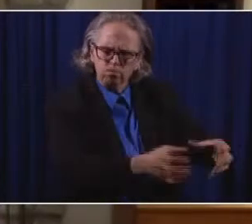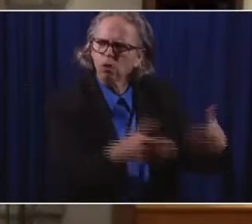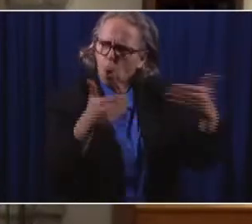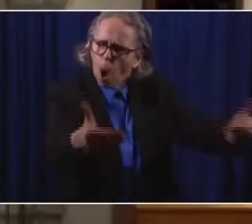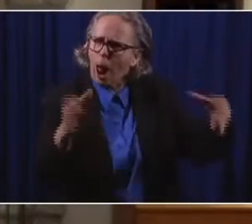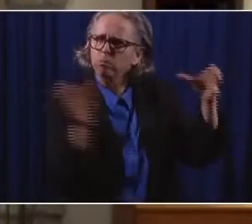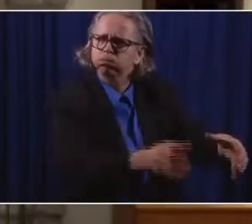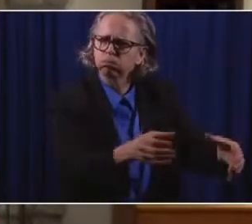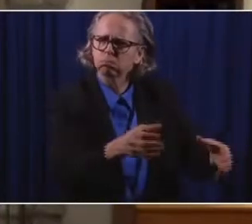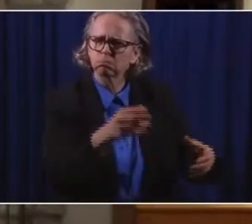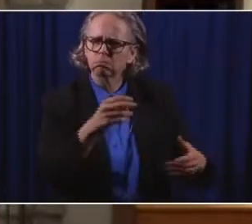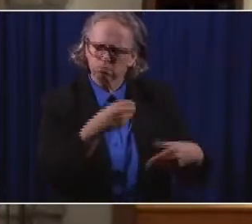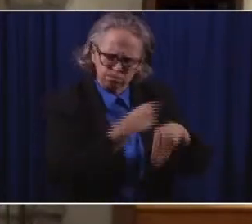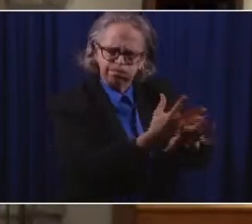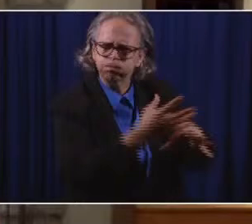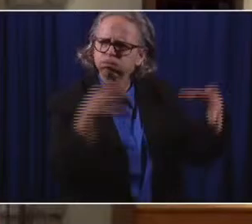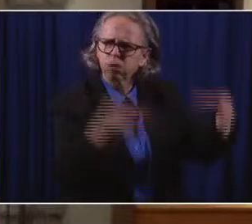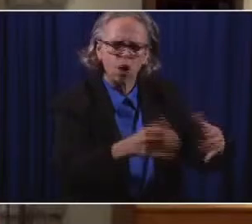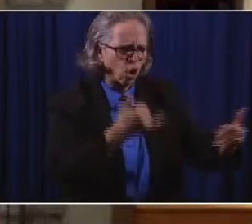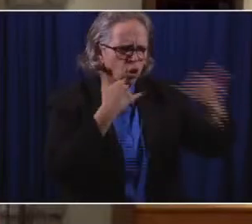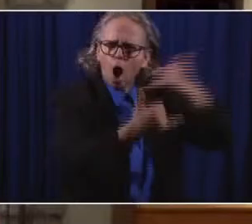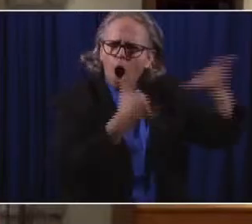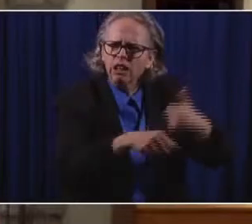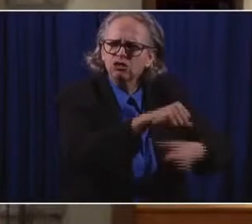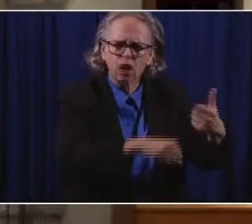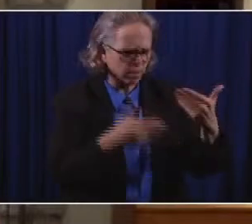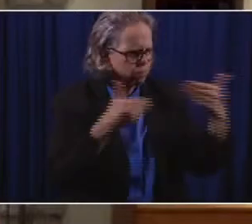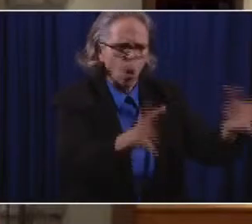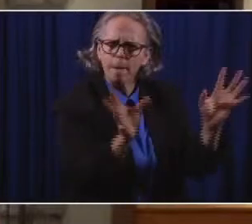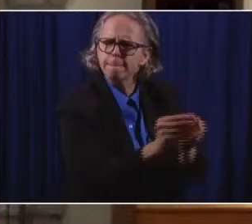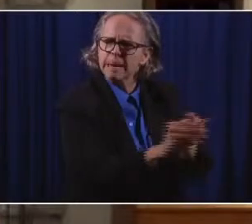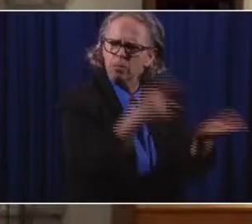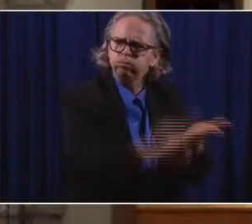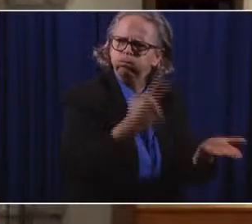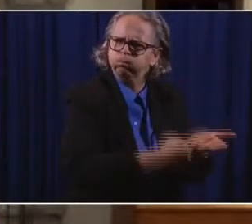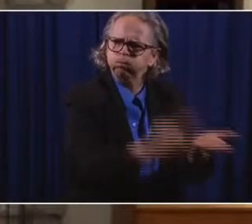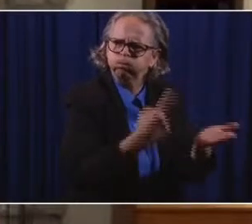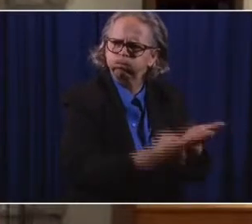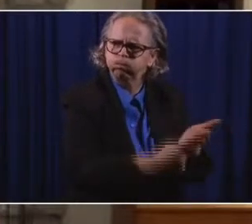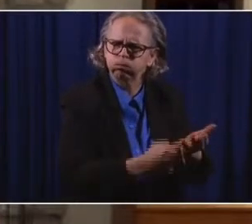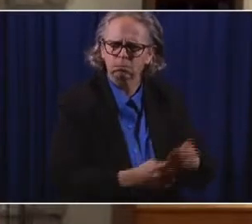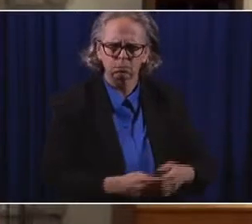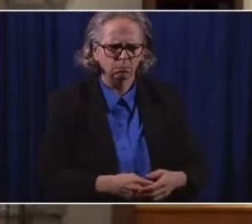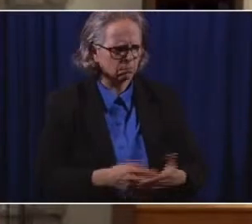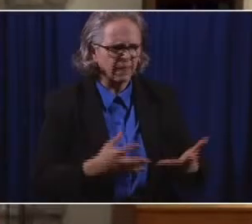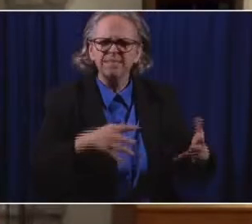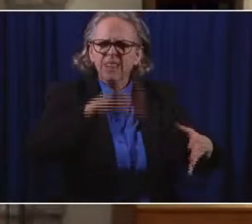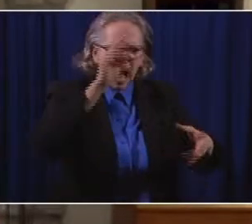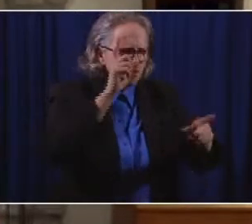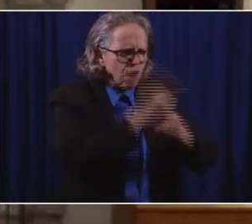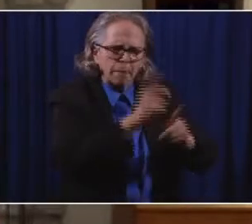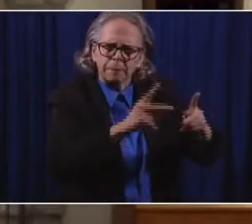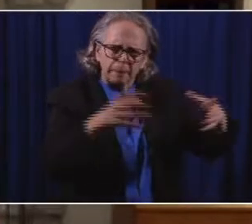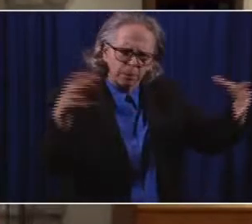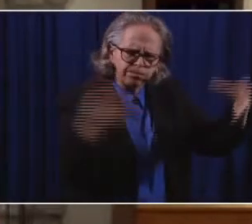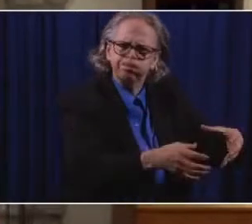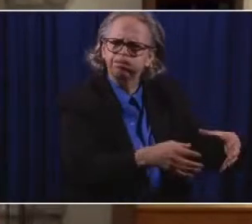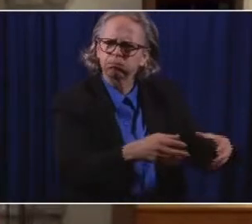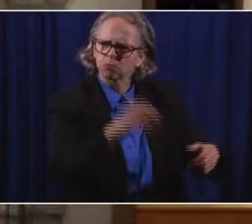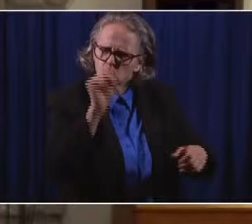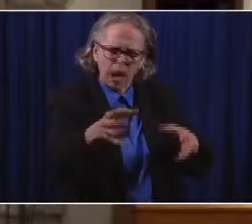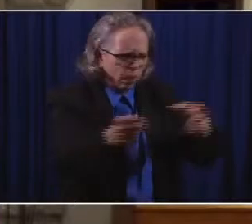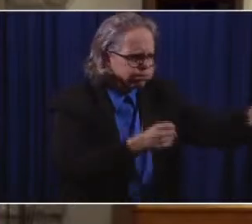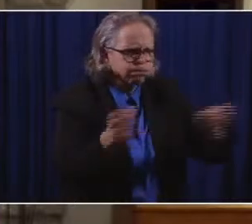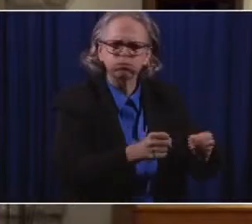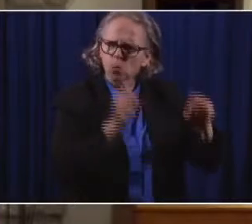on however you can do it, and pull people together in the community, because it's communities working